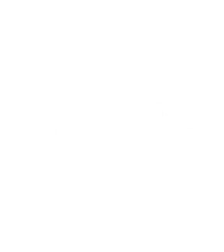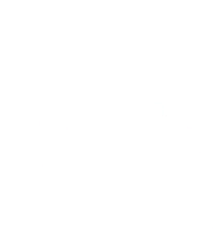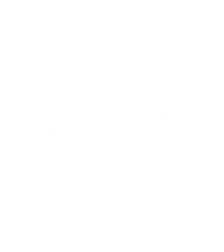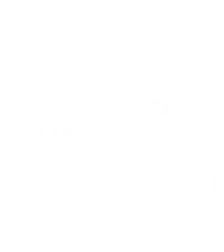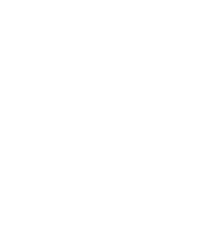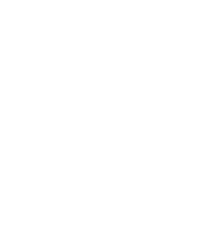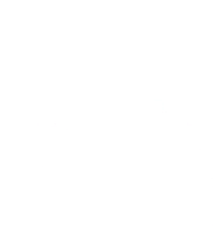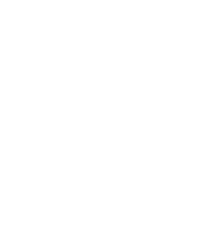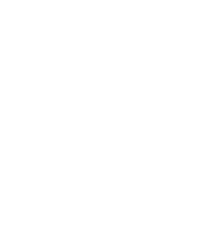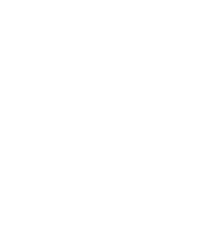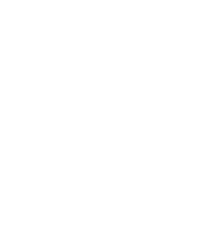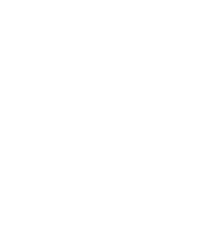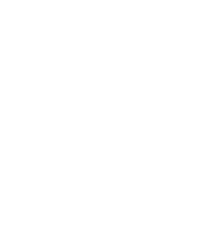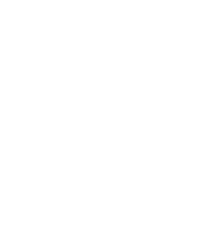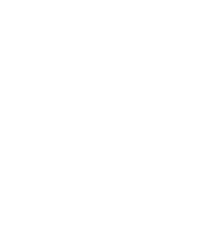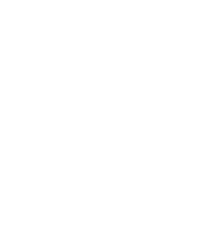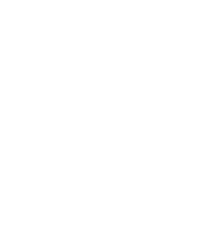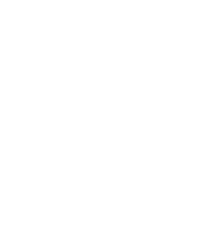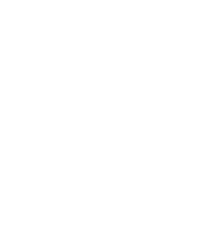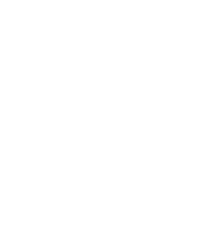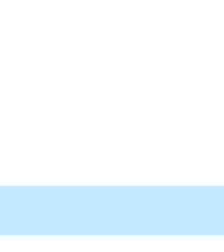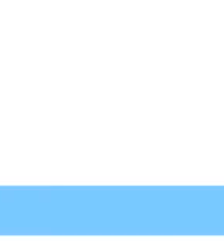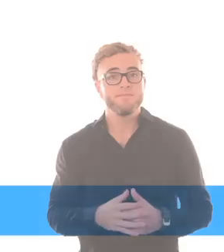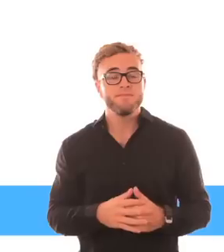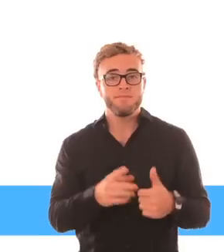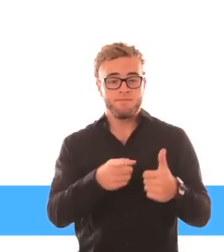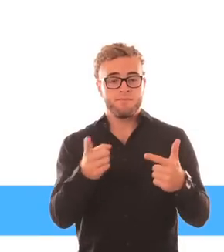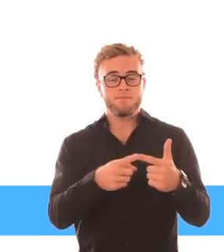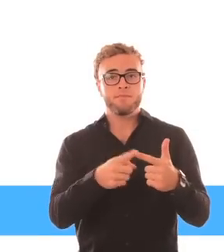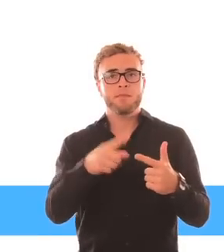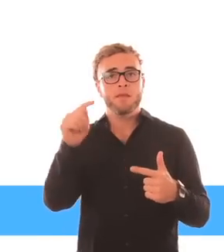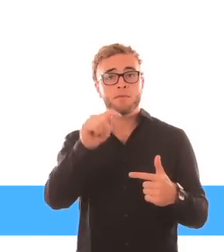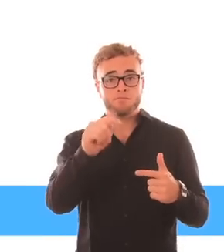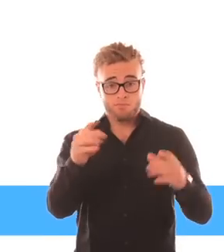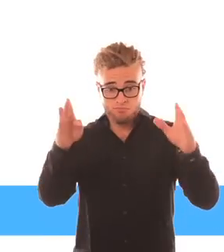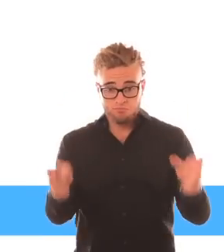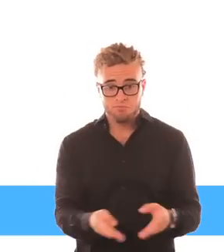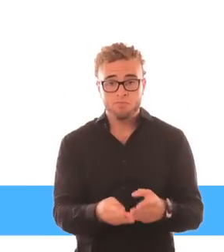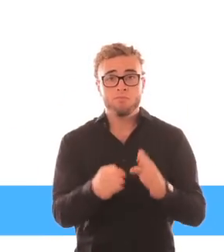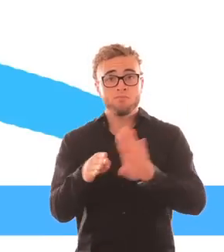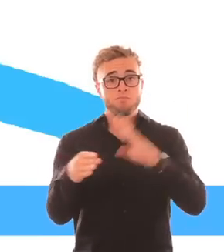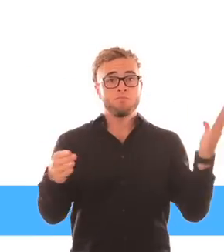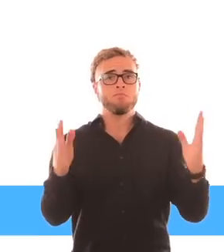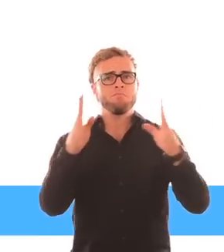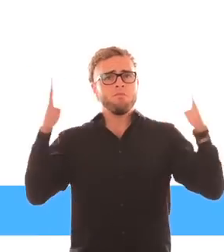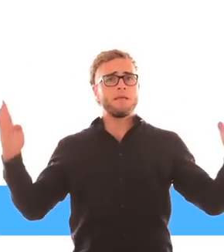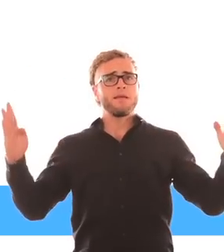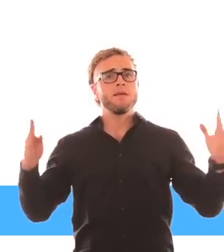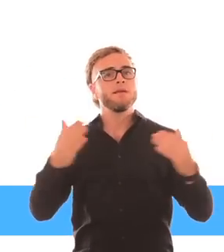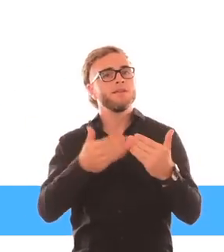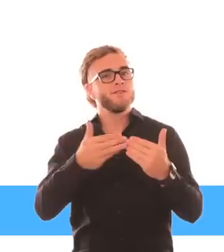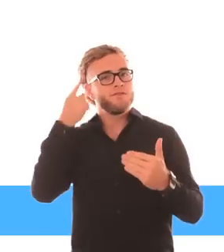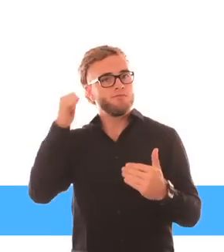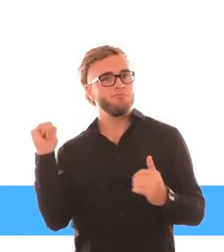small numbers on phone but happy with larger ones. Wider latrines and door width stalls increase access for all people. Person